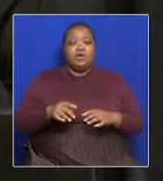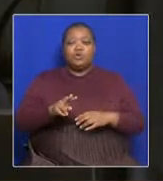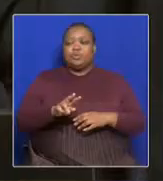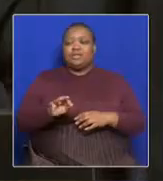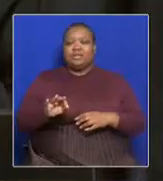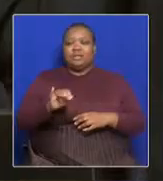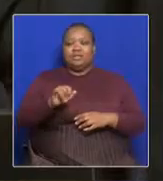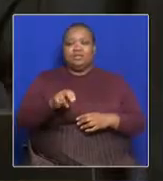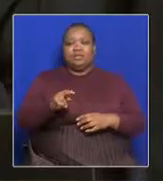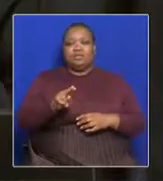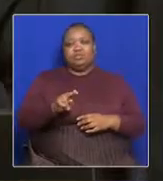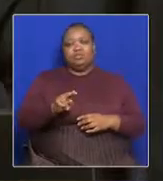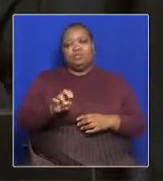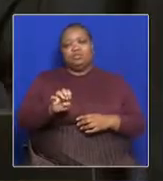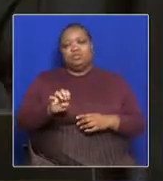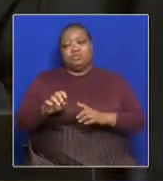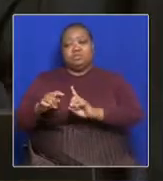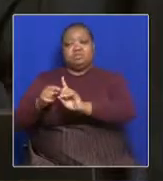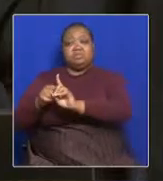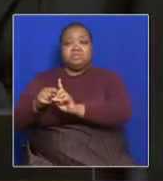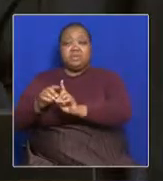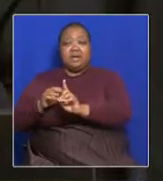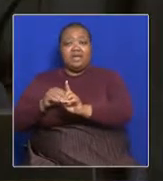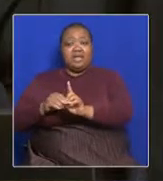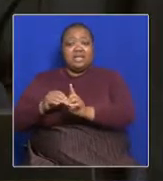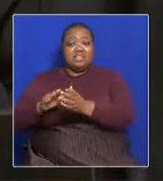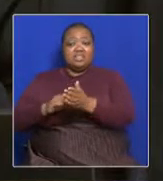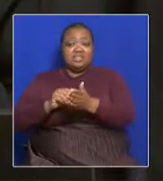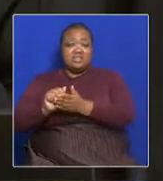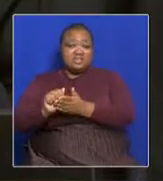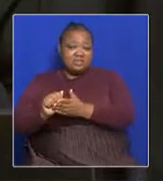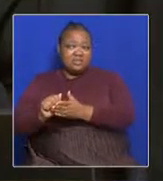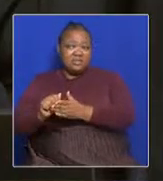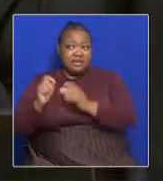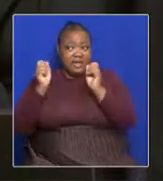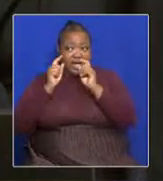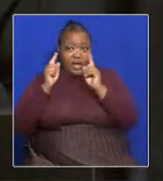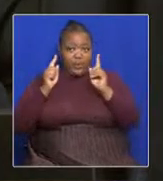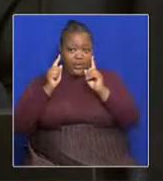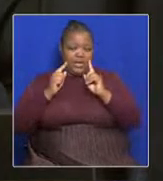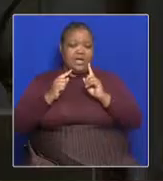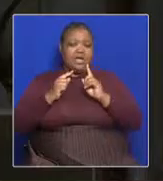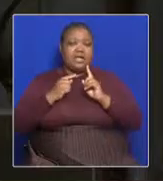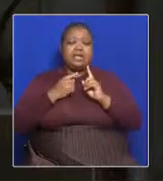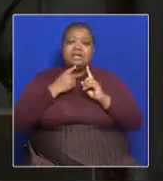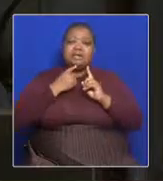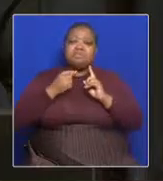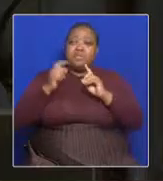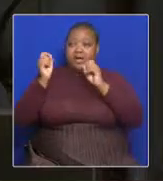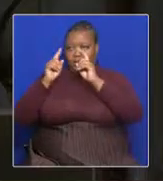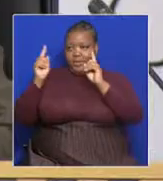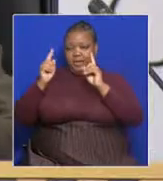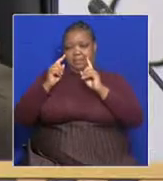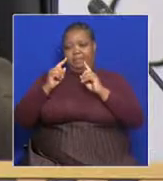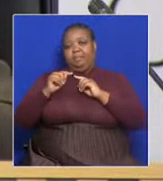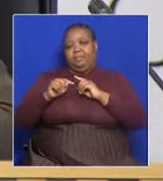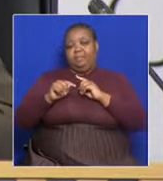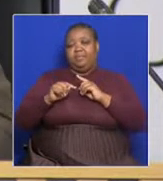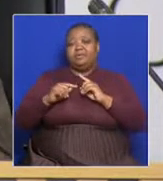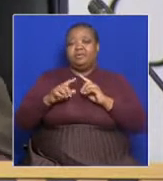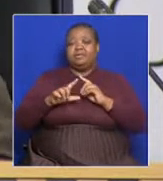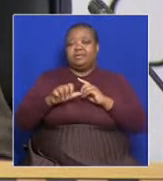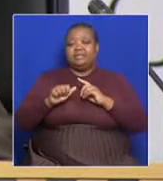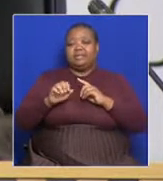about destruction. No, she was aware. My point being, Commissioner, she was aware that the lab could not. The